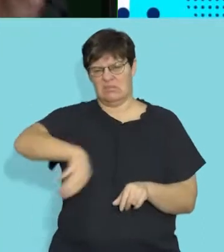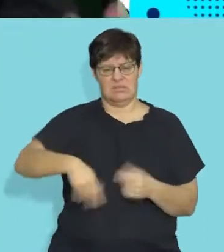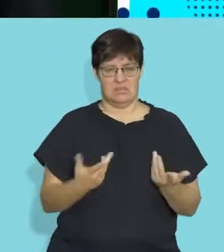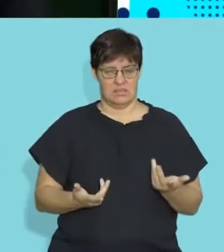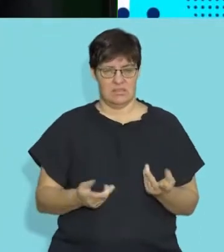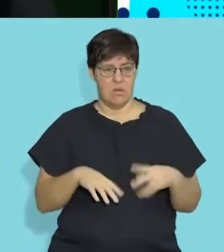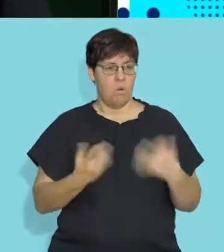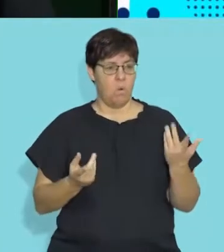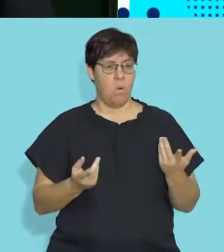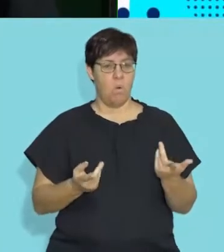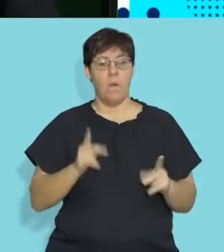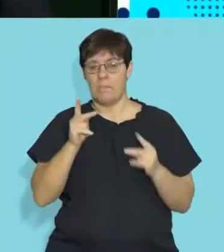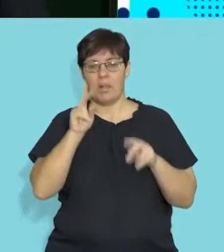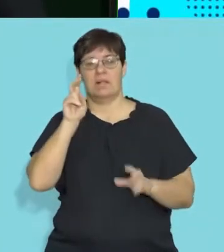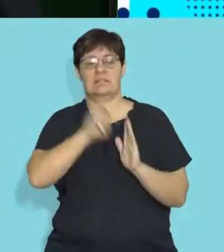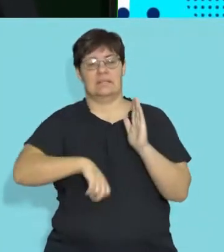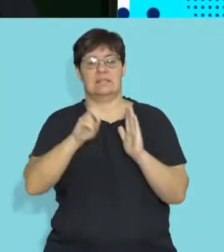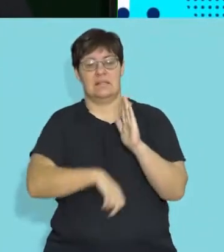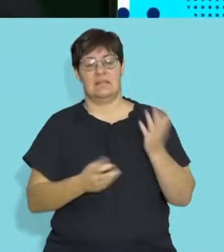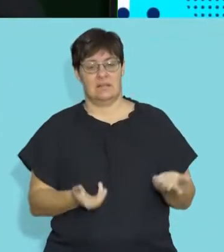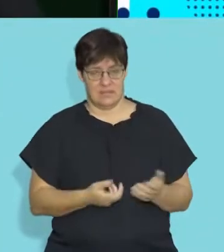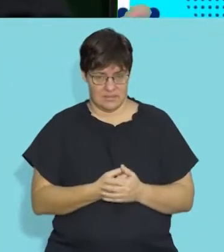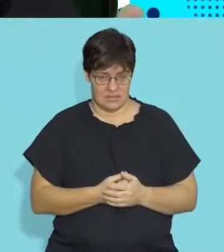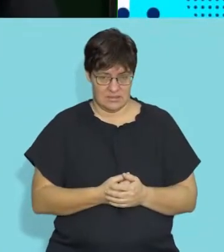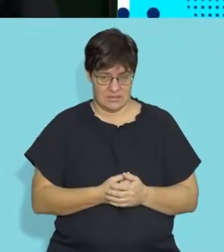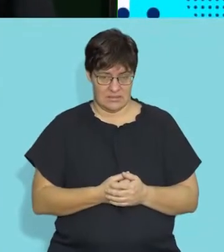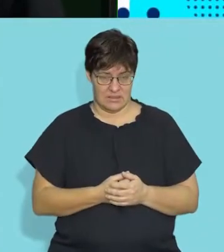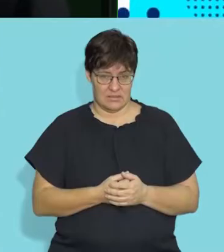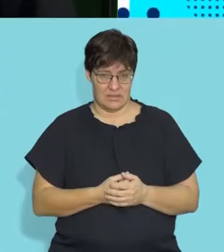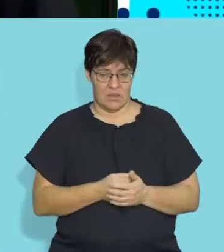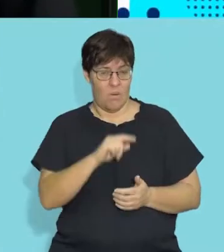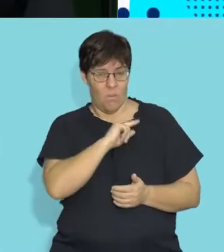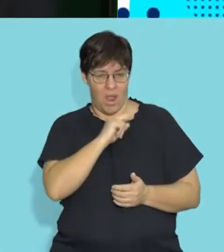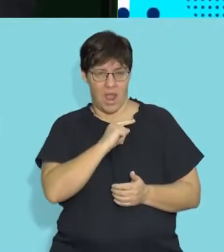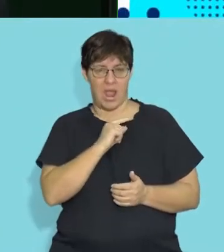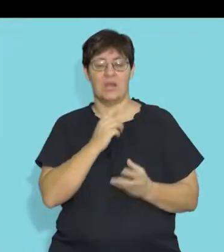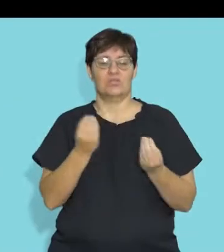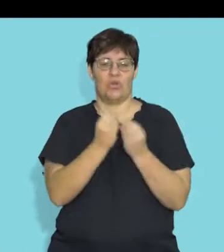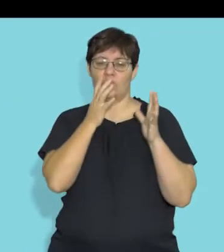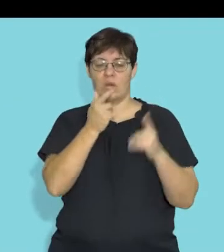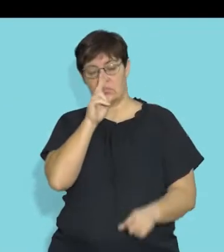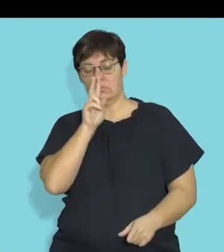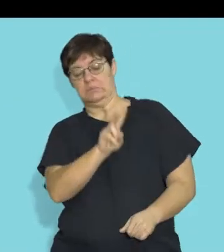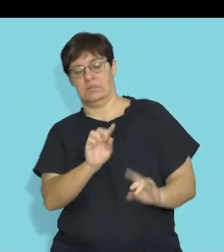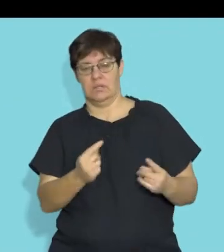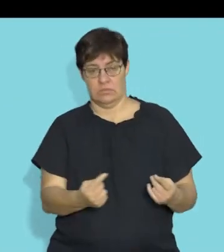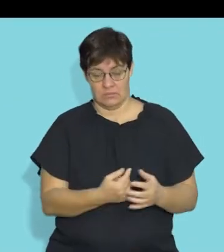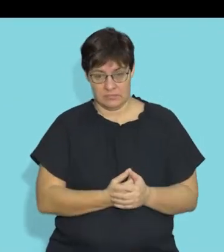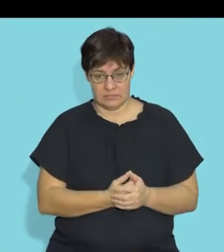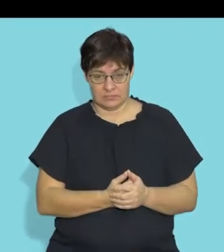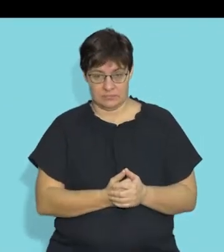opening yourself up to possible pilferage and theft if you're holding too much of stock.